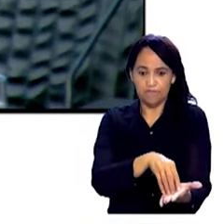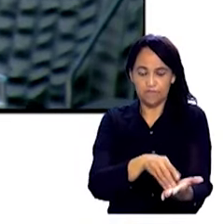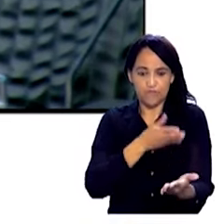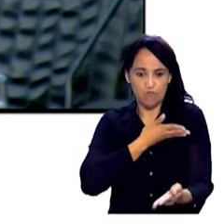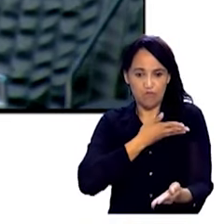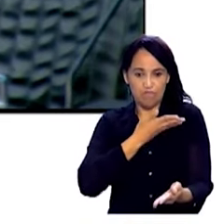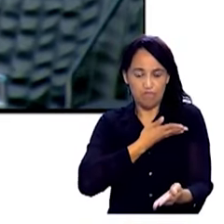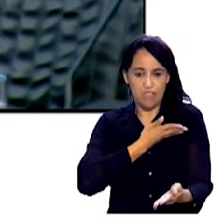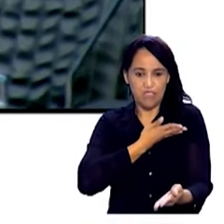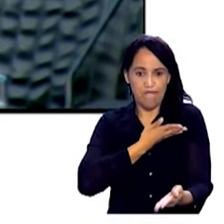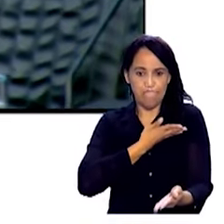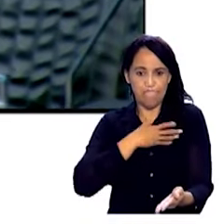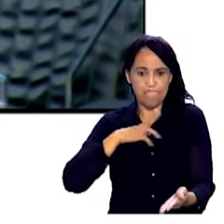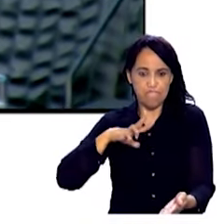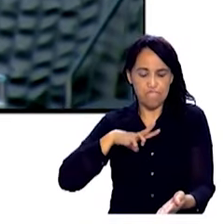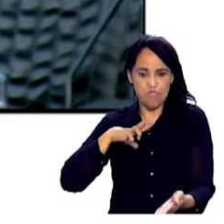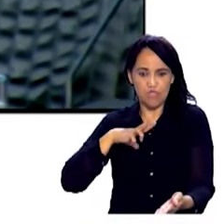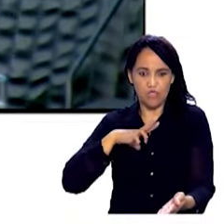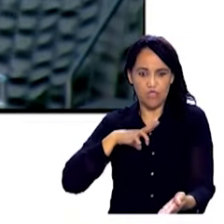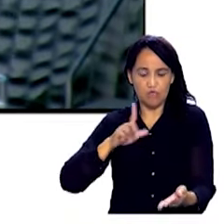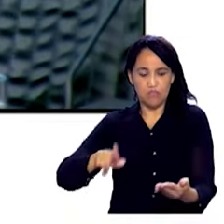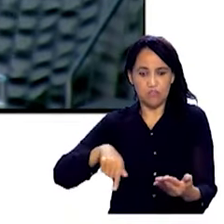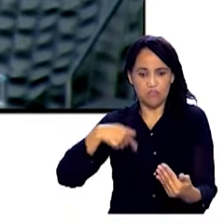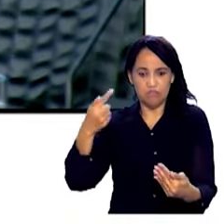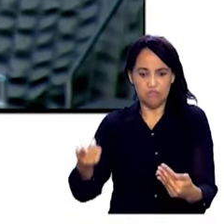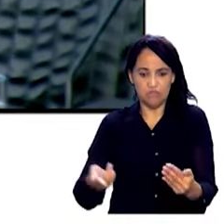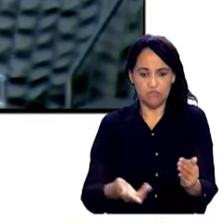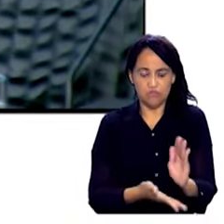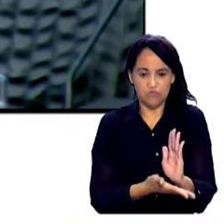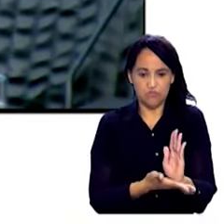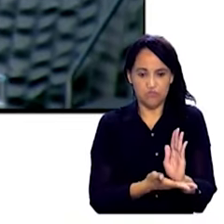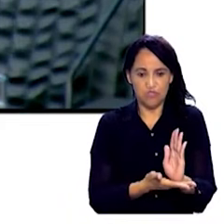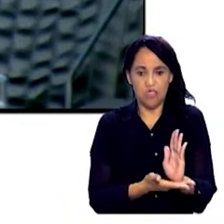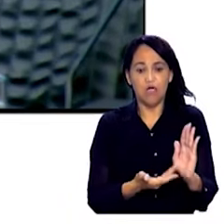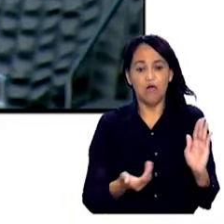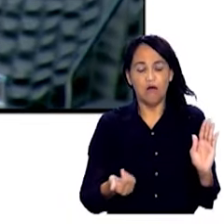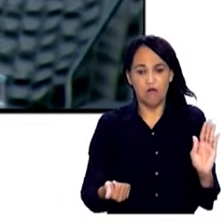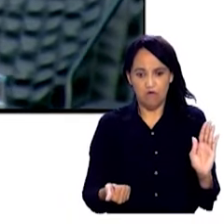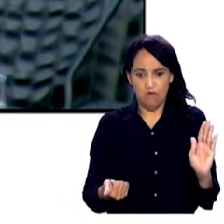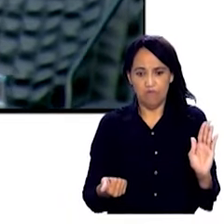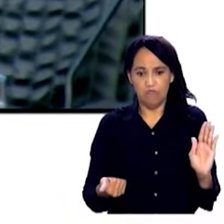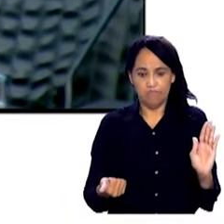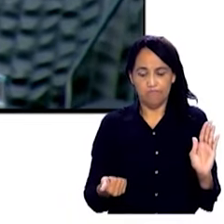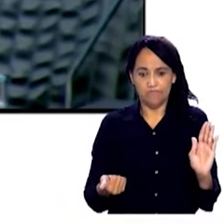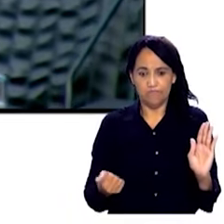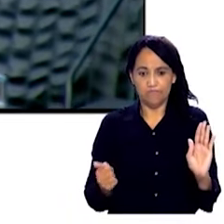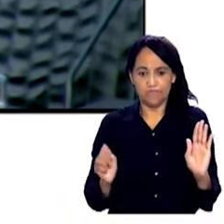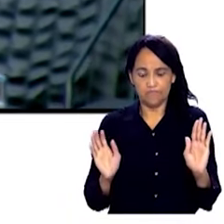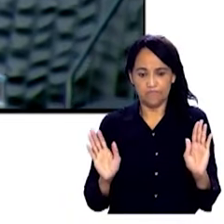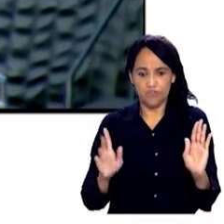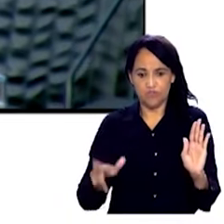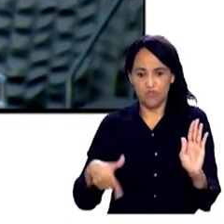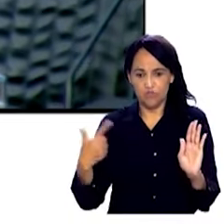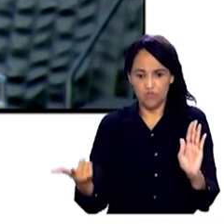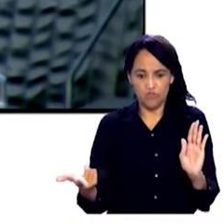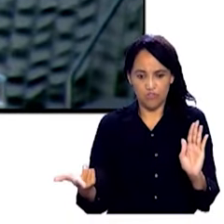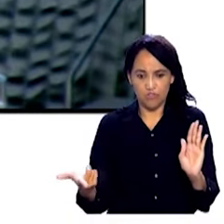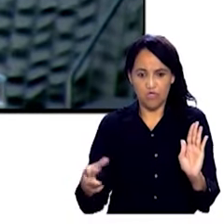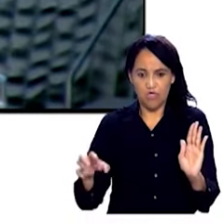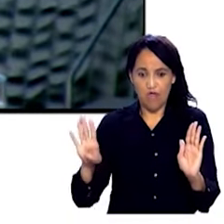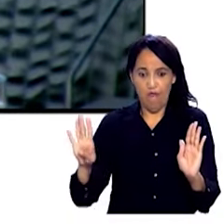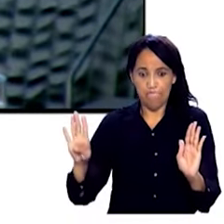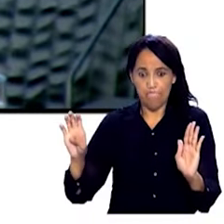nomination After her Experience was questioned in Another brett Cavan confirmation hearings were widely